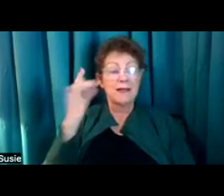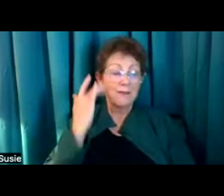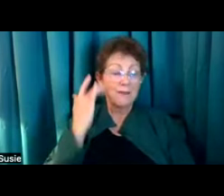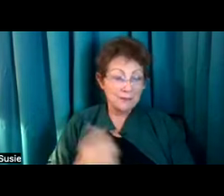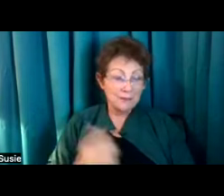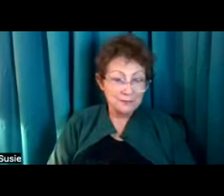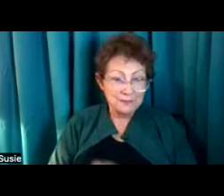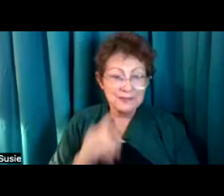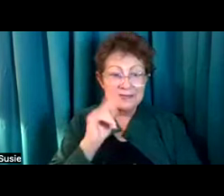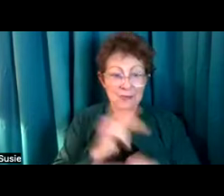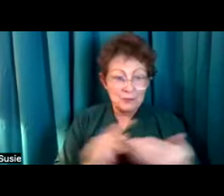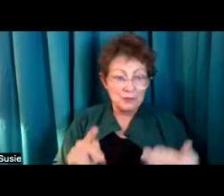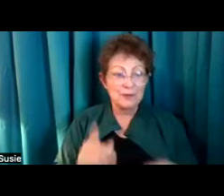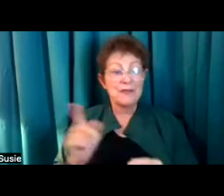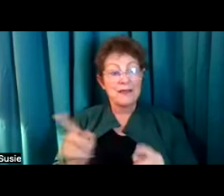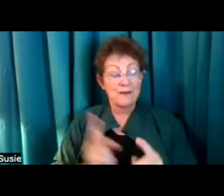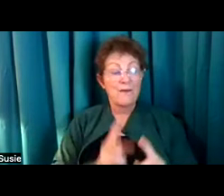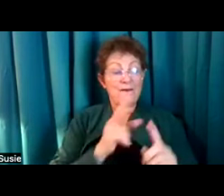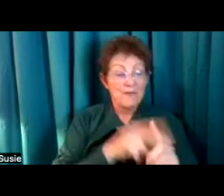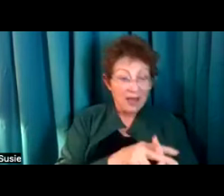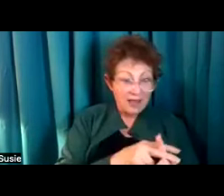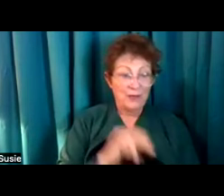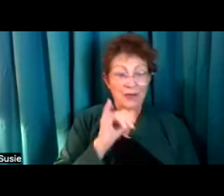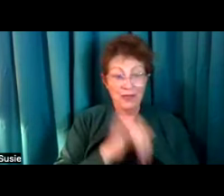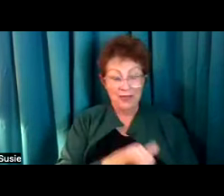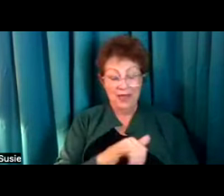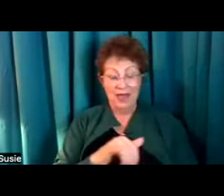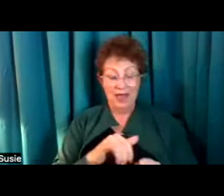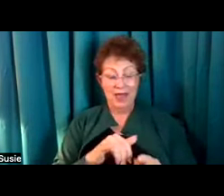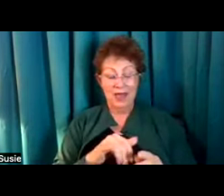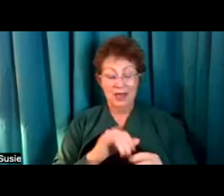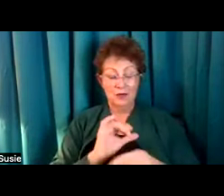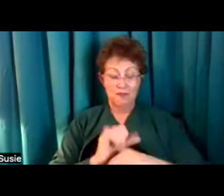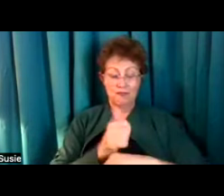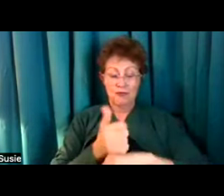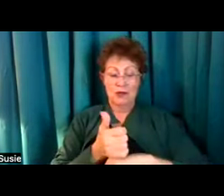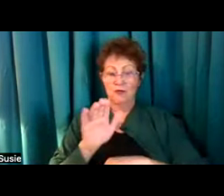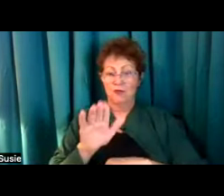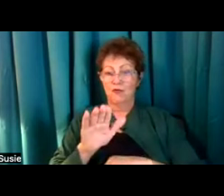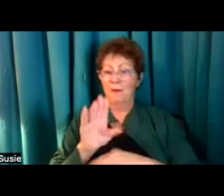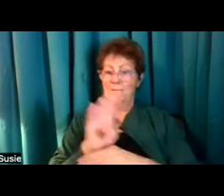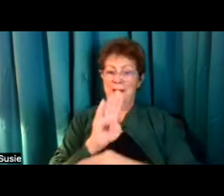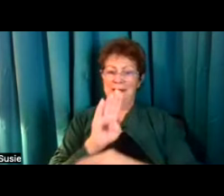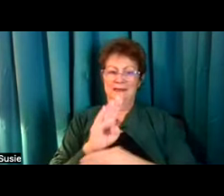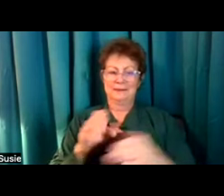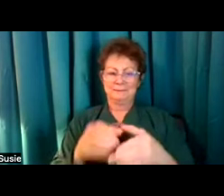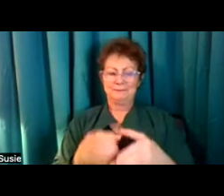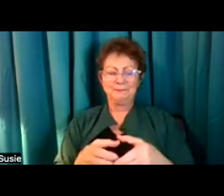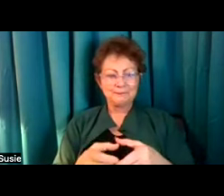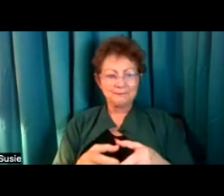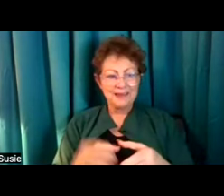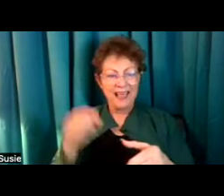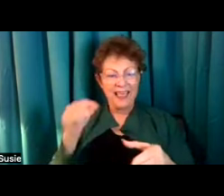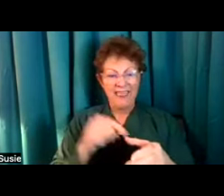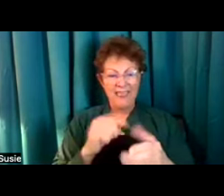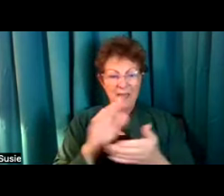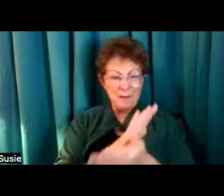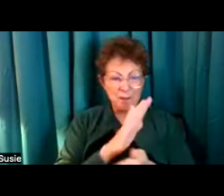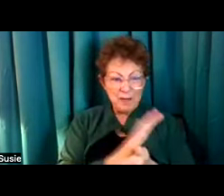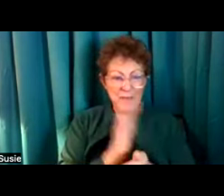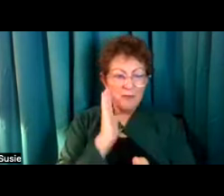filing document, and that forms and creates your entity. Within that document, you will have